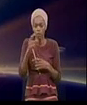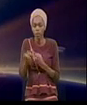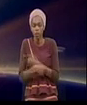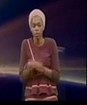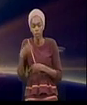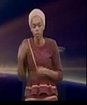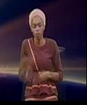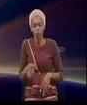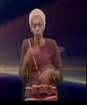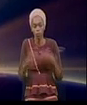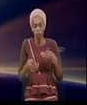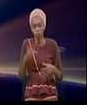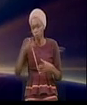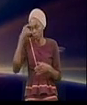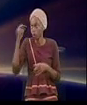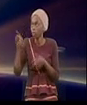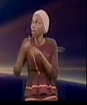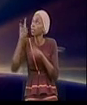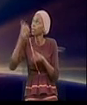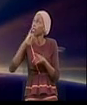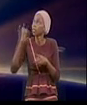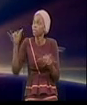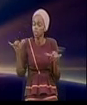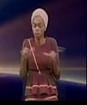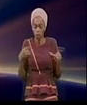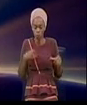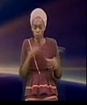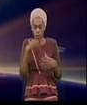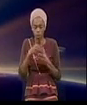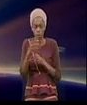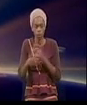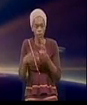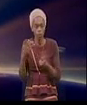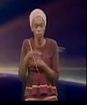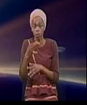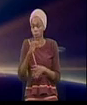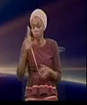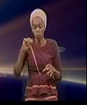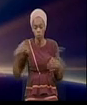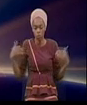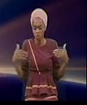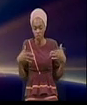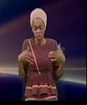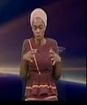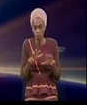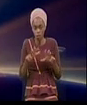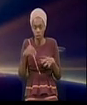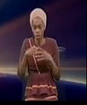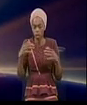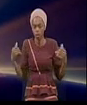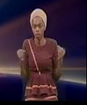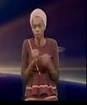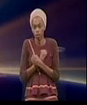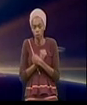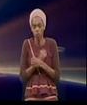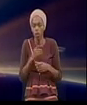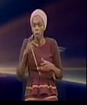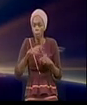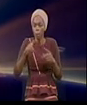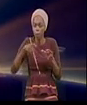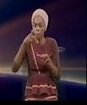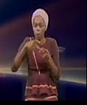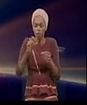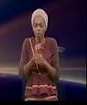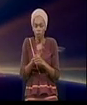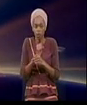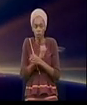he is, so are we in this world. There is no fear in love, but perfect love casteth out fear, because